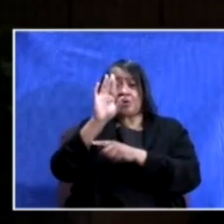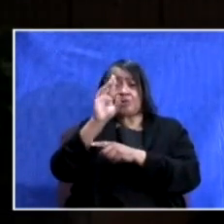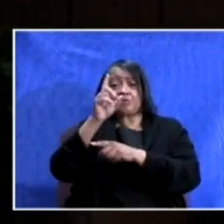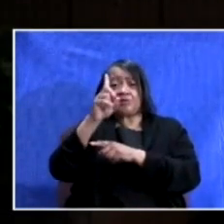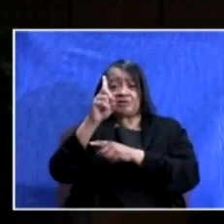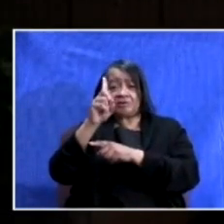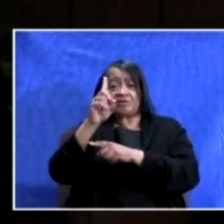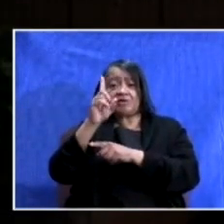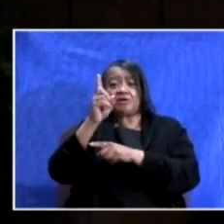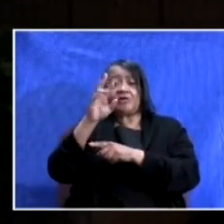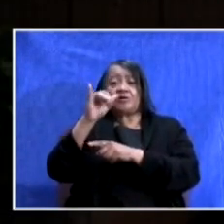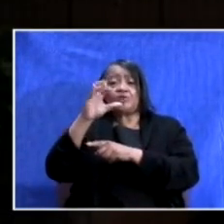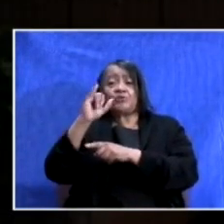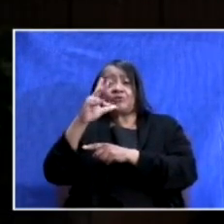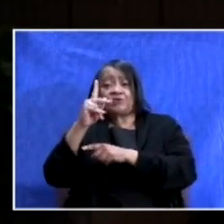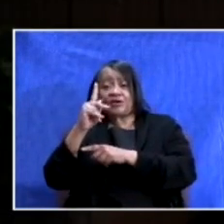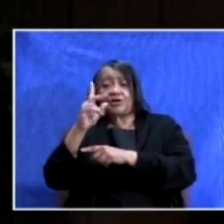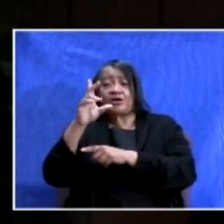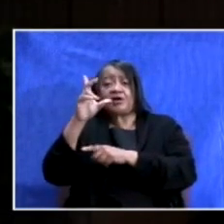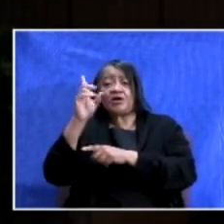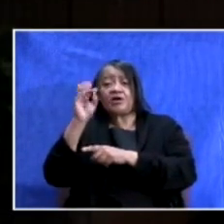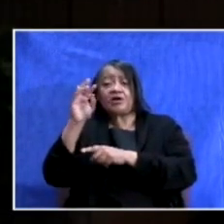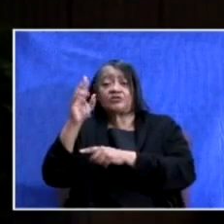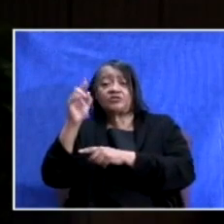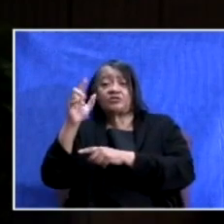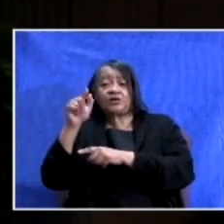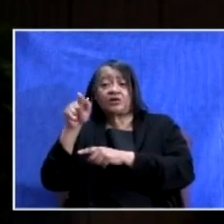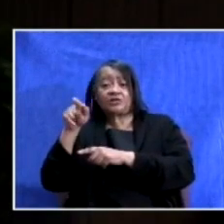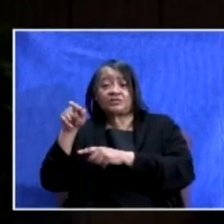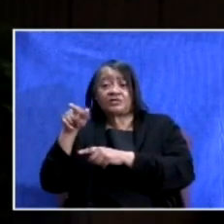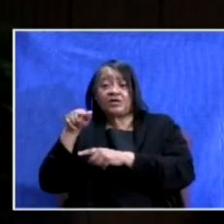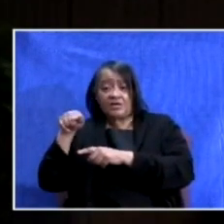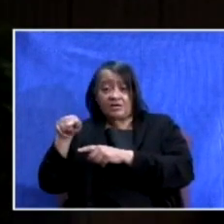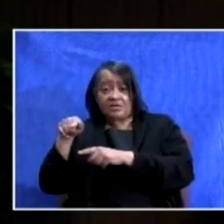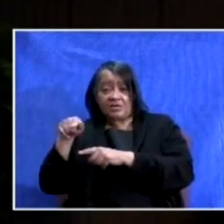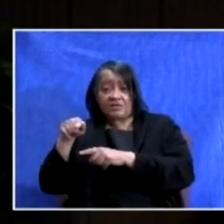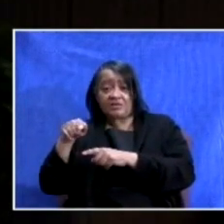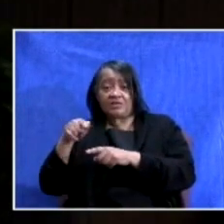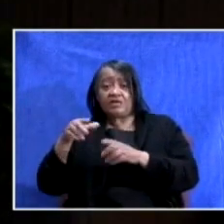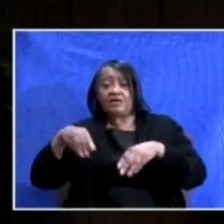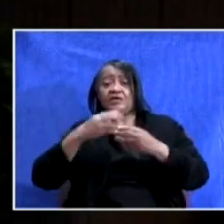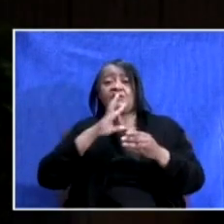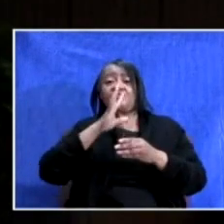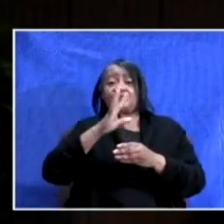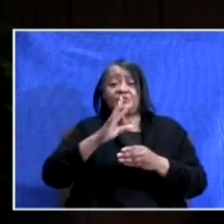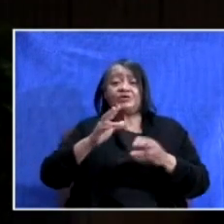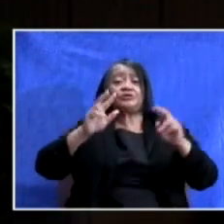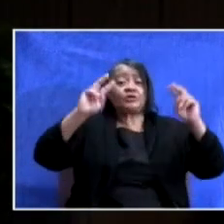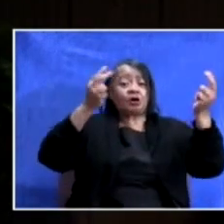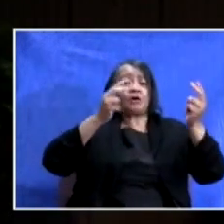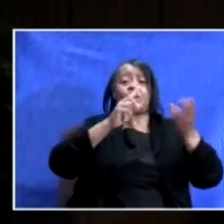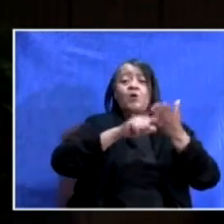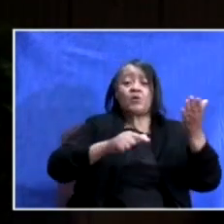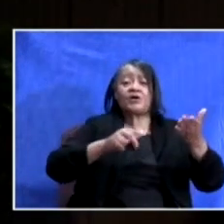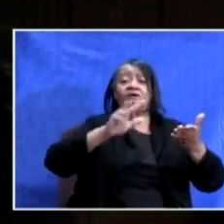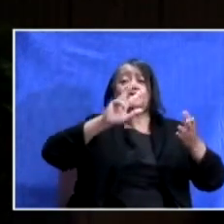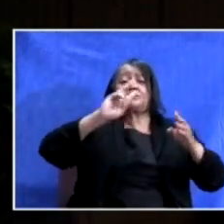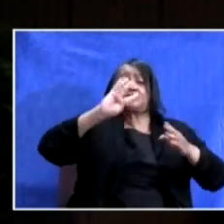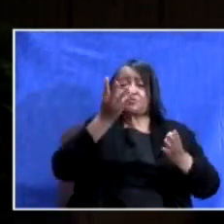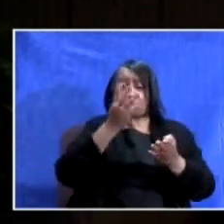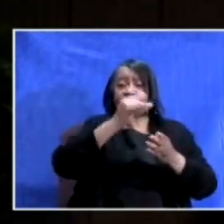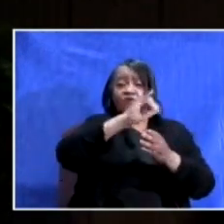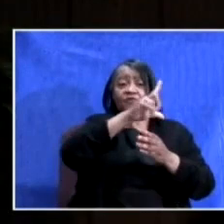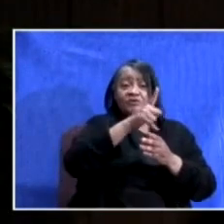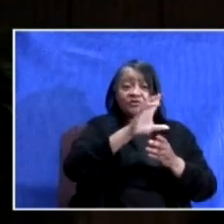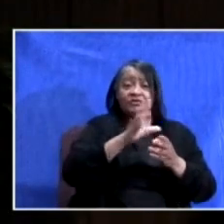speech about what is the 4th of July to the slave, he said, I will give it, he